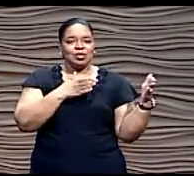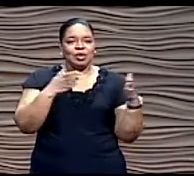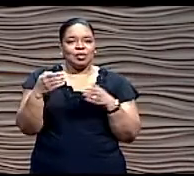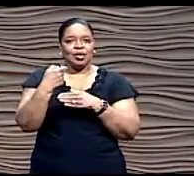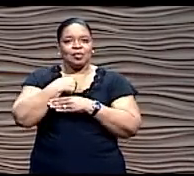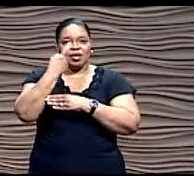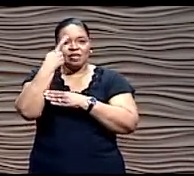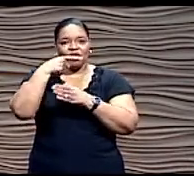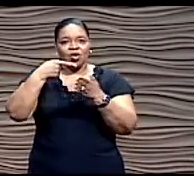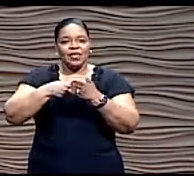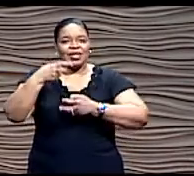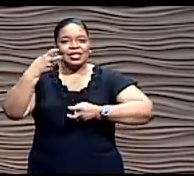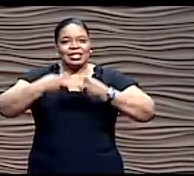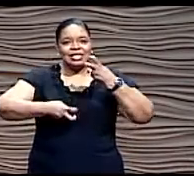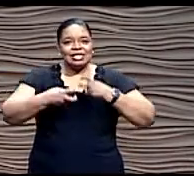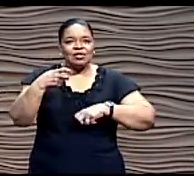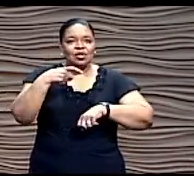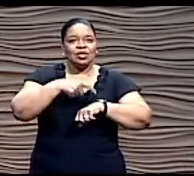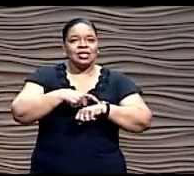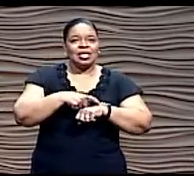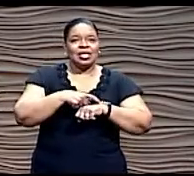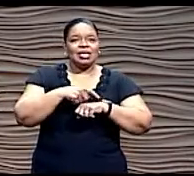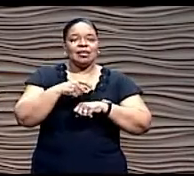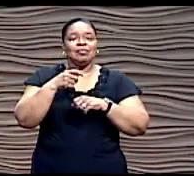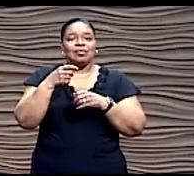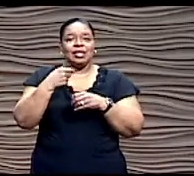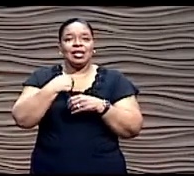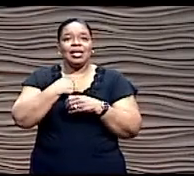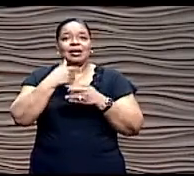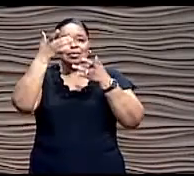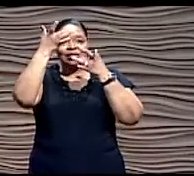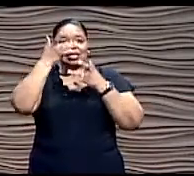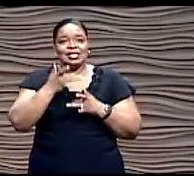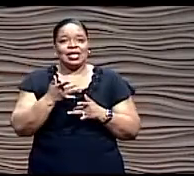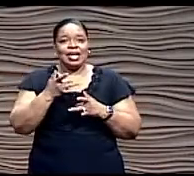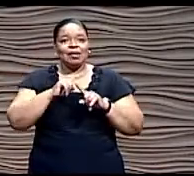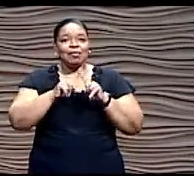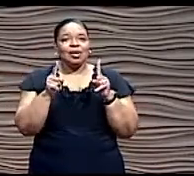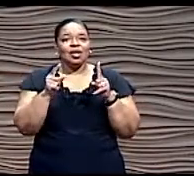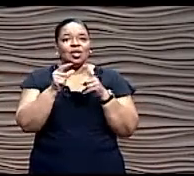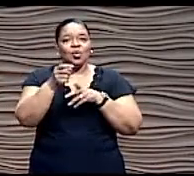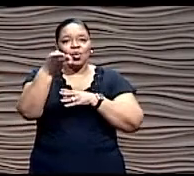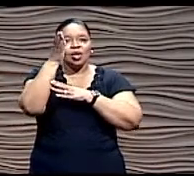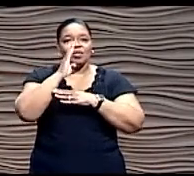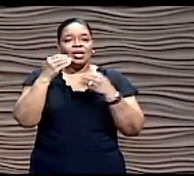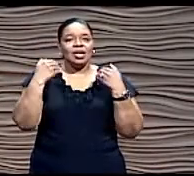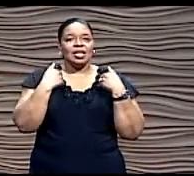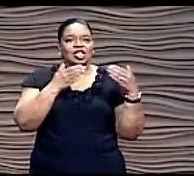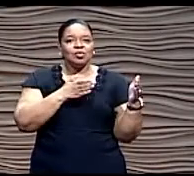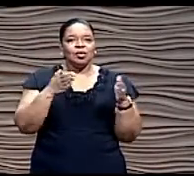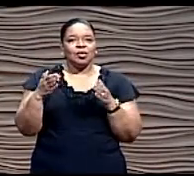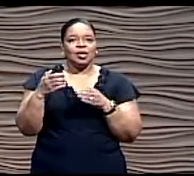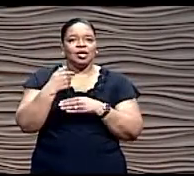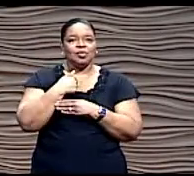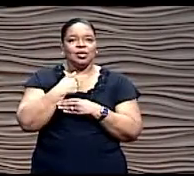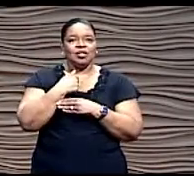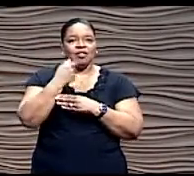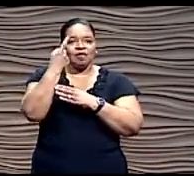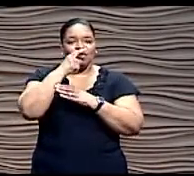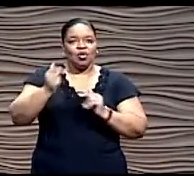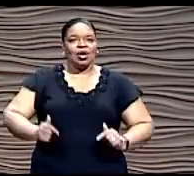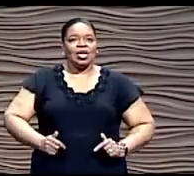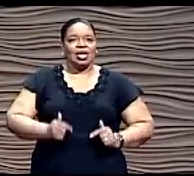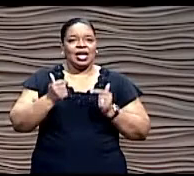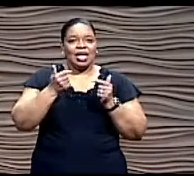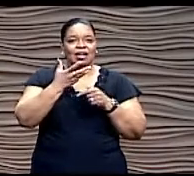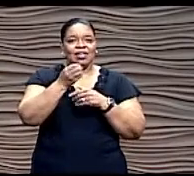this difficult moment. It's not that I'm not sad, but the word of God has prepared me for life